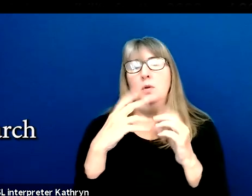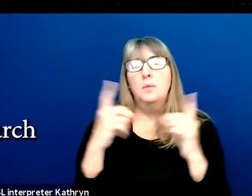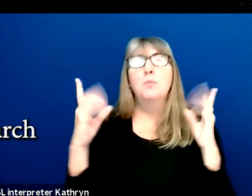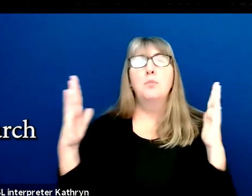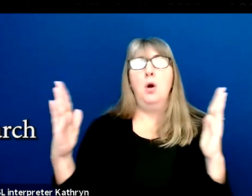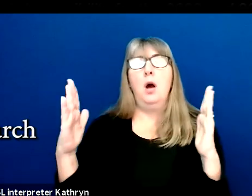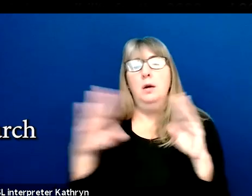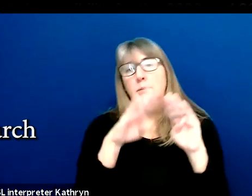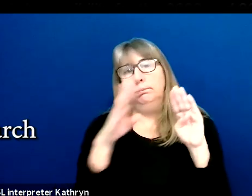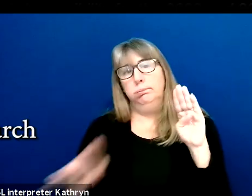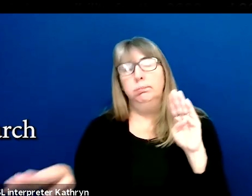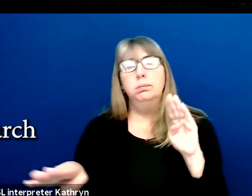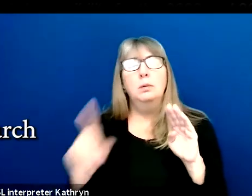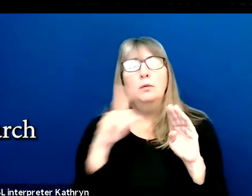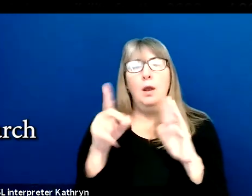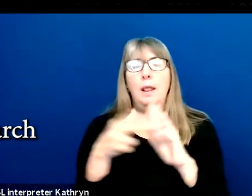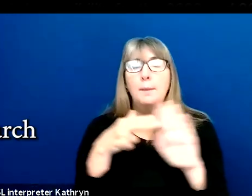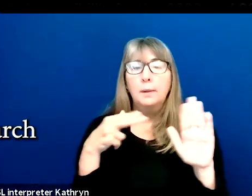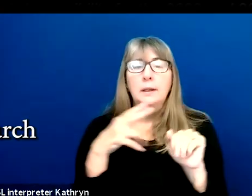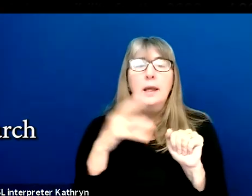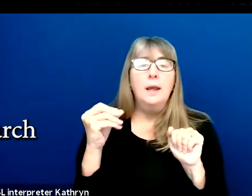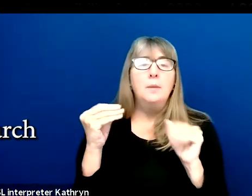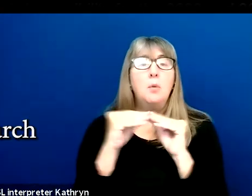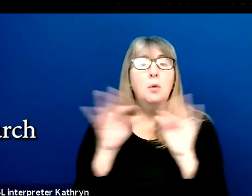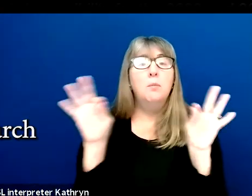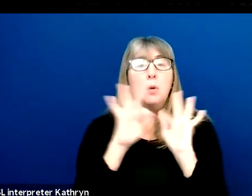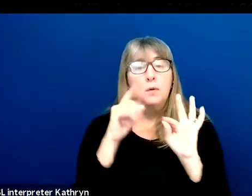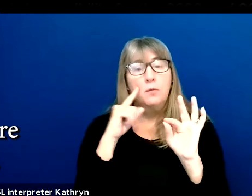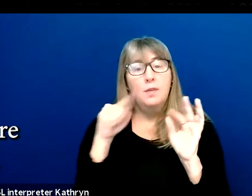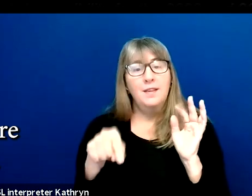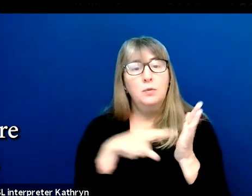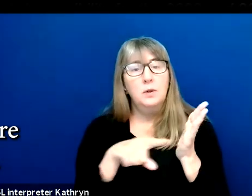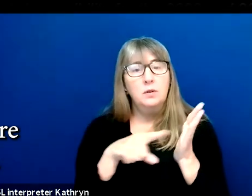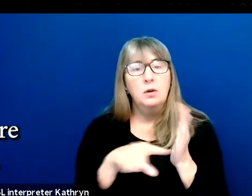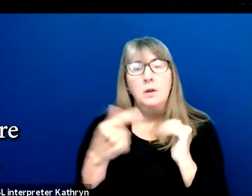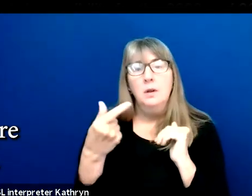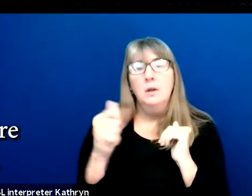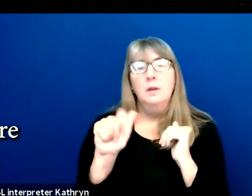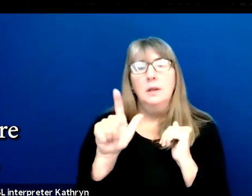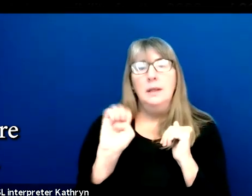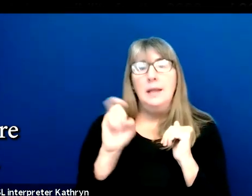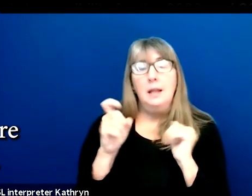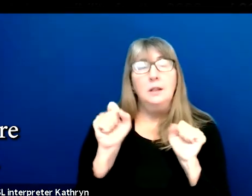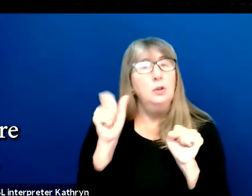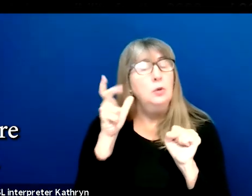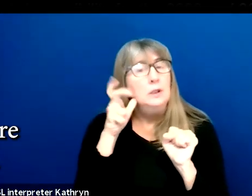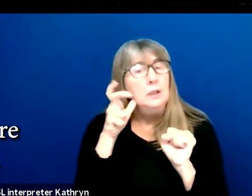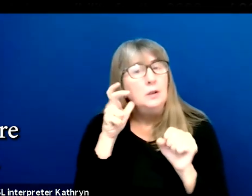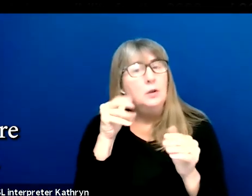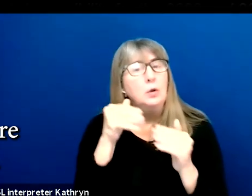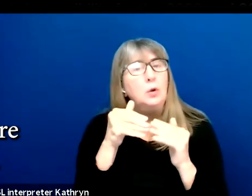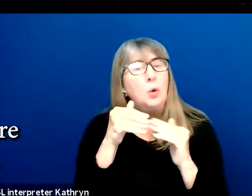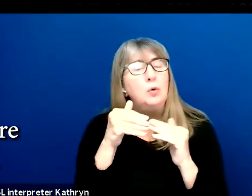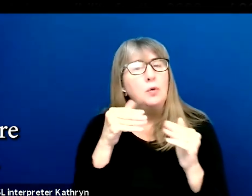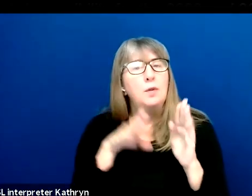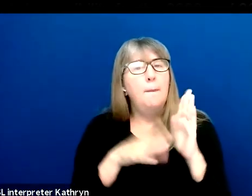what's more important for my research is that the GALEX NUV, we can hear that it is close to where the peak of that